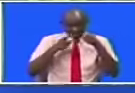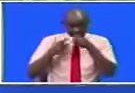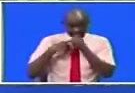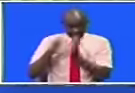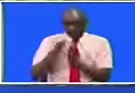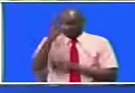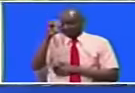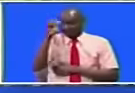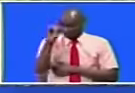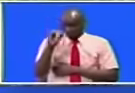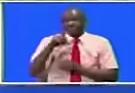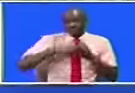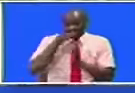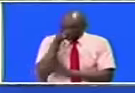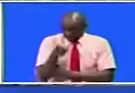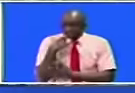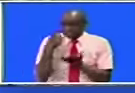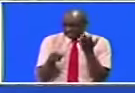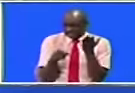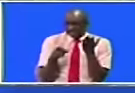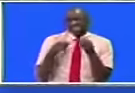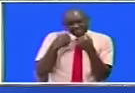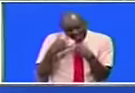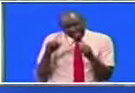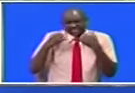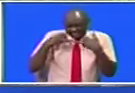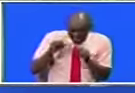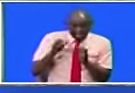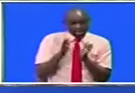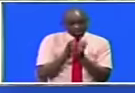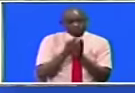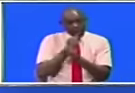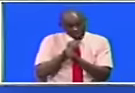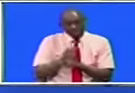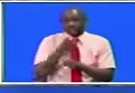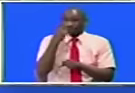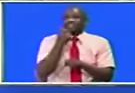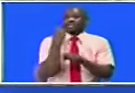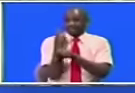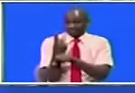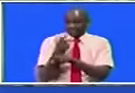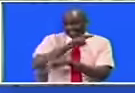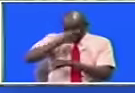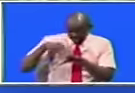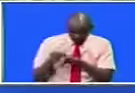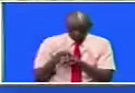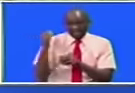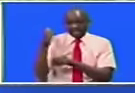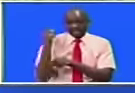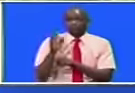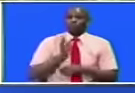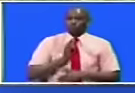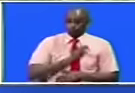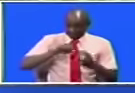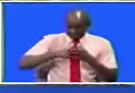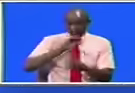who later pulled out, leaving the scheme struggling until 2011, when the National Irrigation Board started rehabilitation